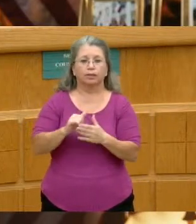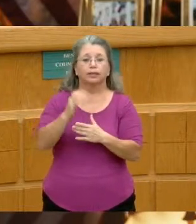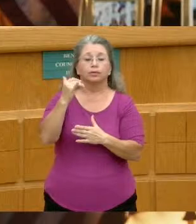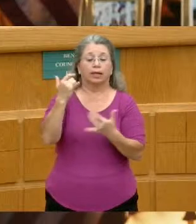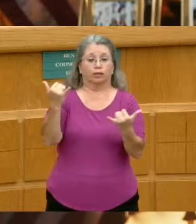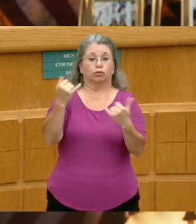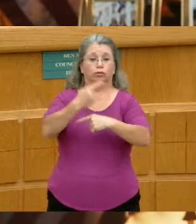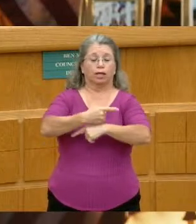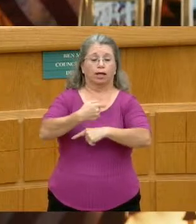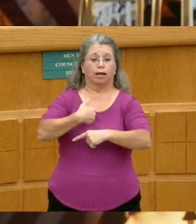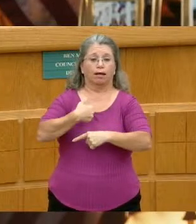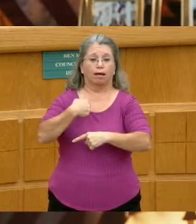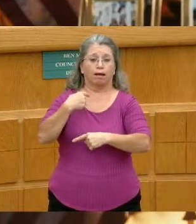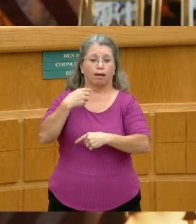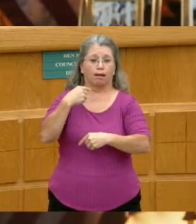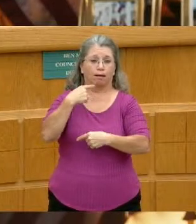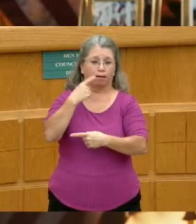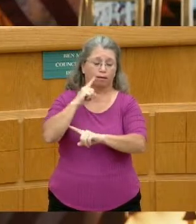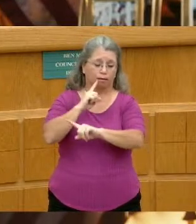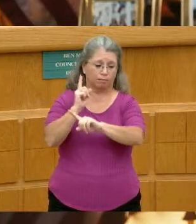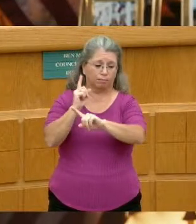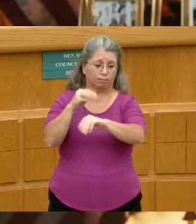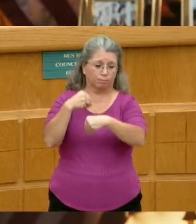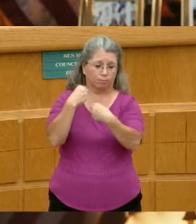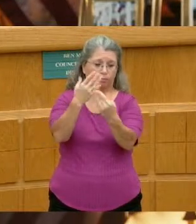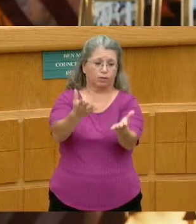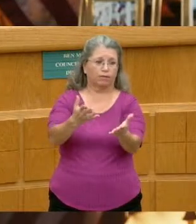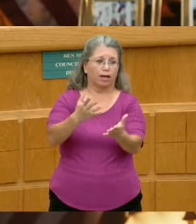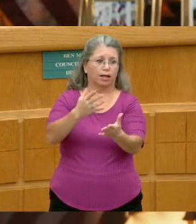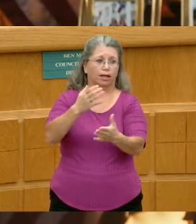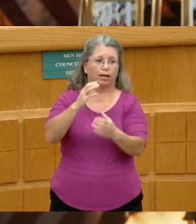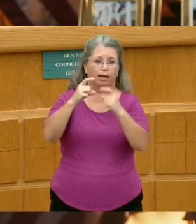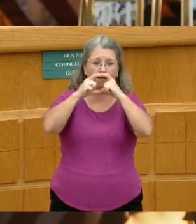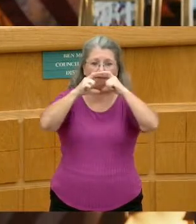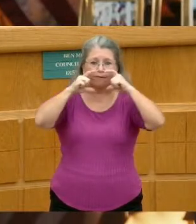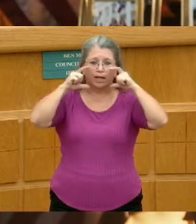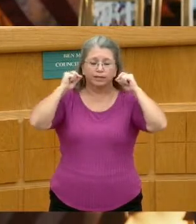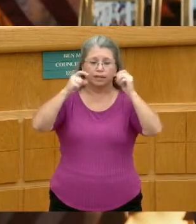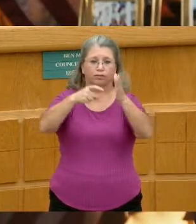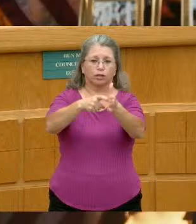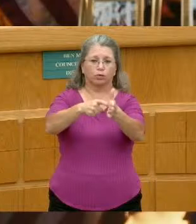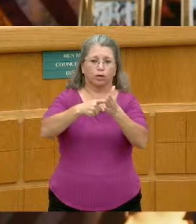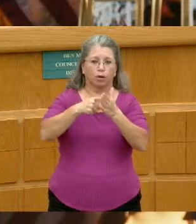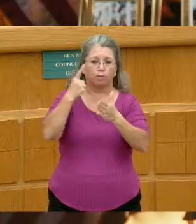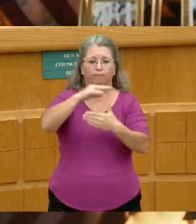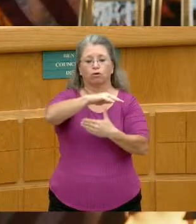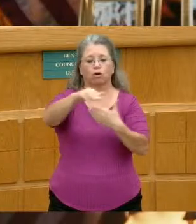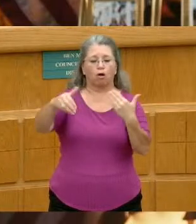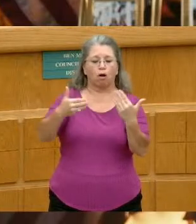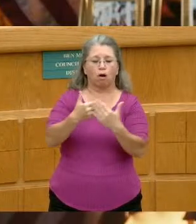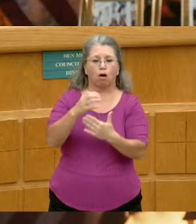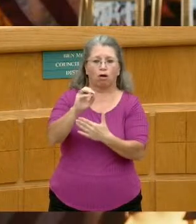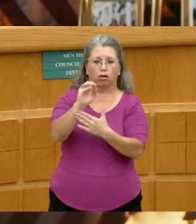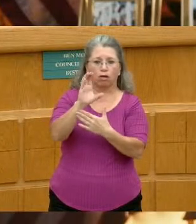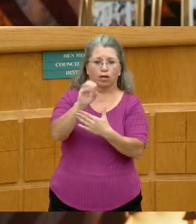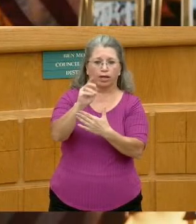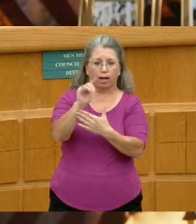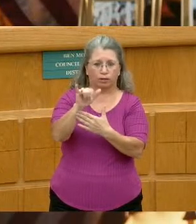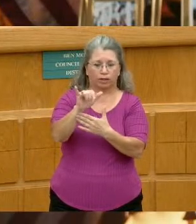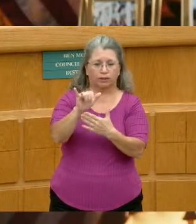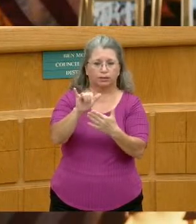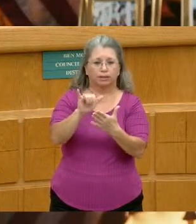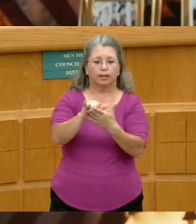covering requirement for all counties with more than 20 COVID cases. This safe